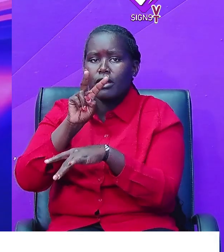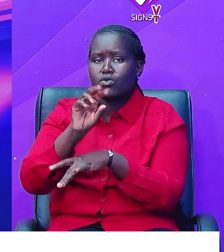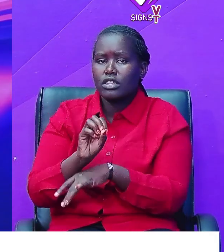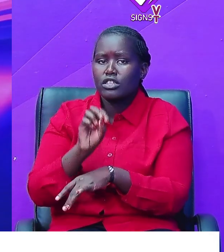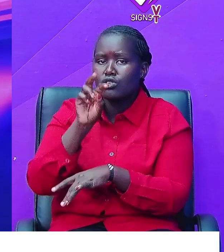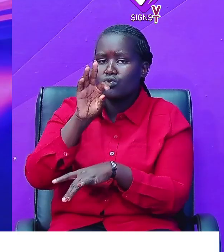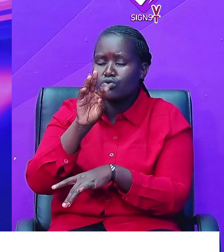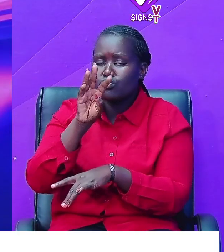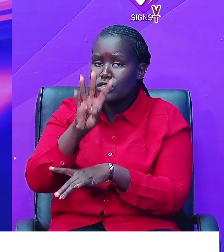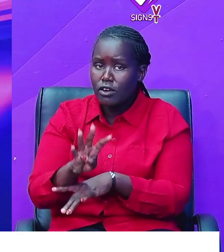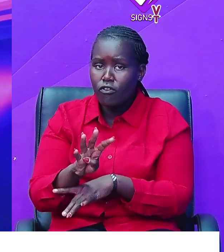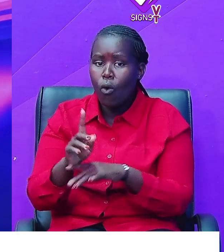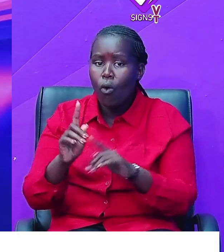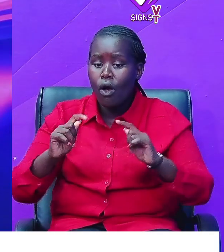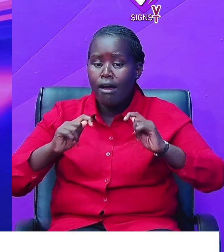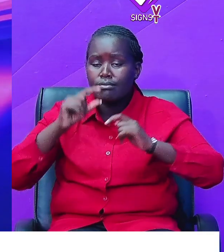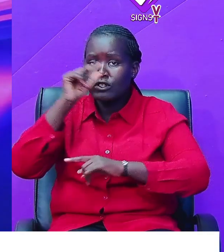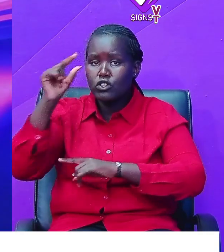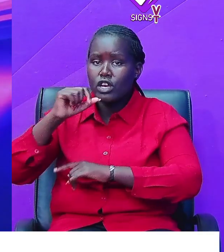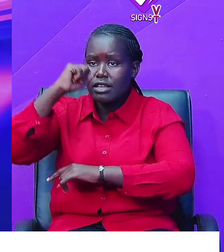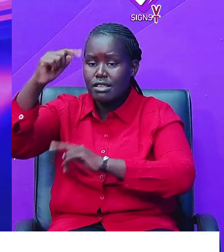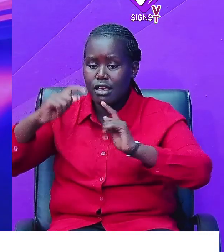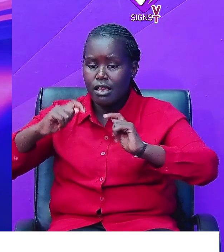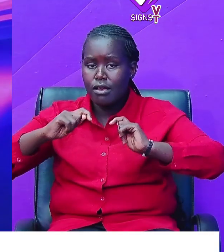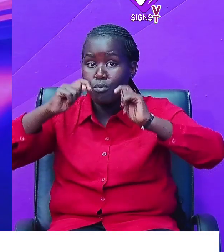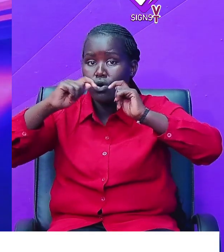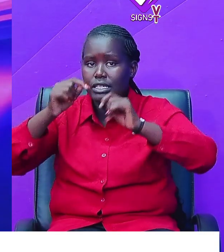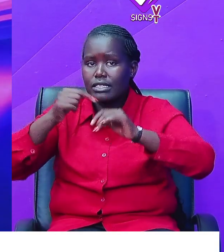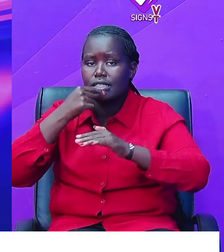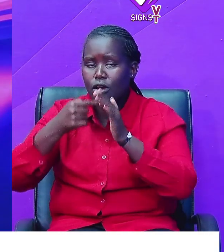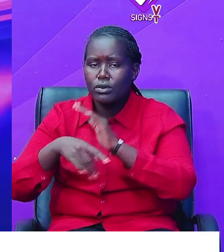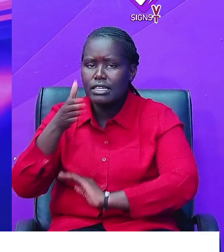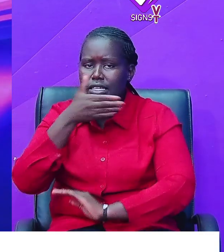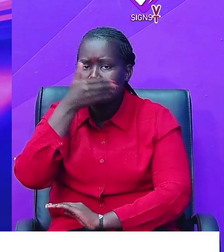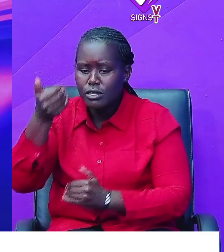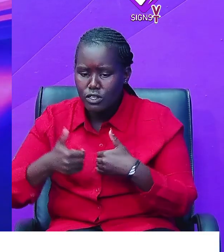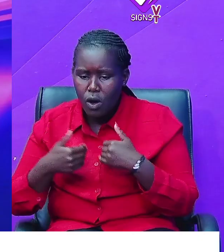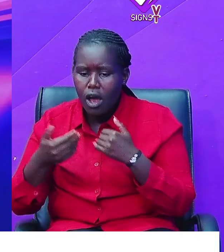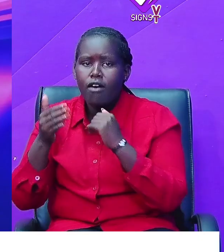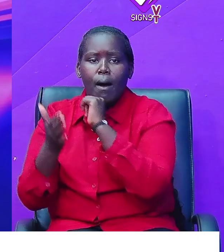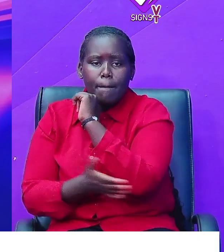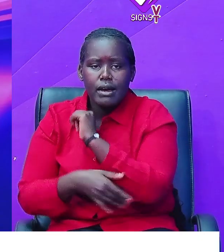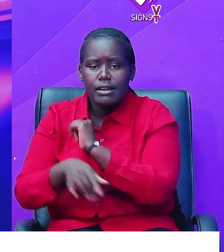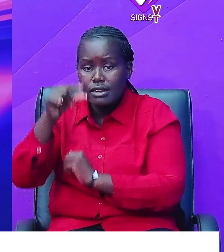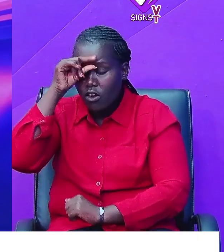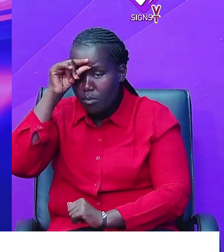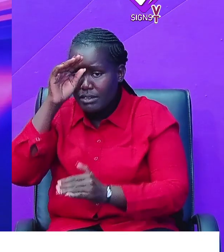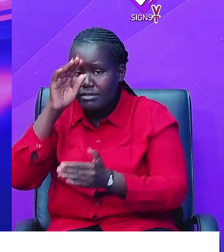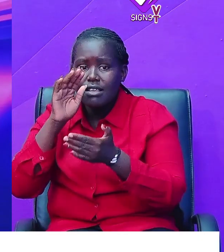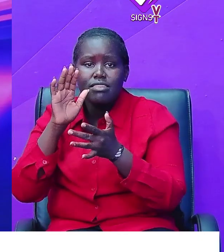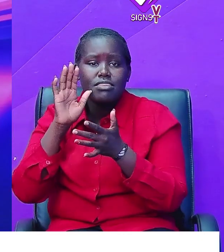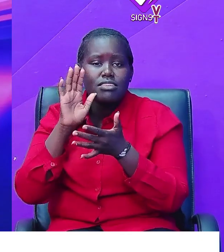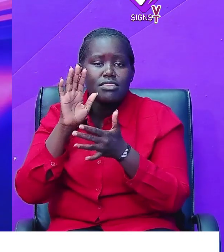Gen Z-led protests, stating it is better to have a bad government than none at